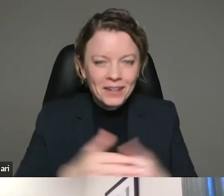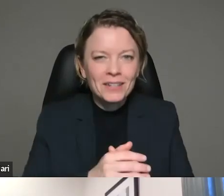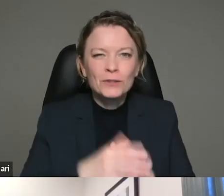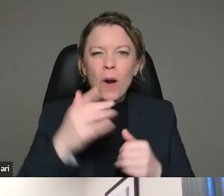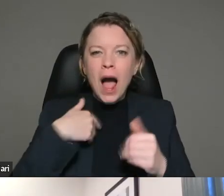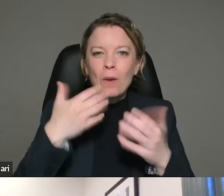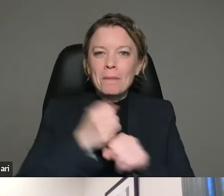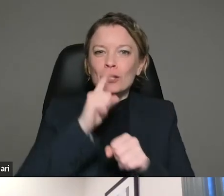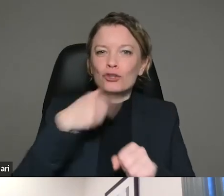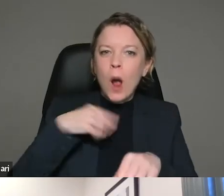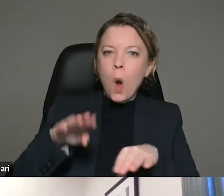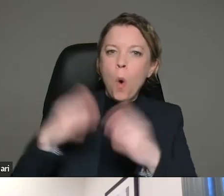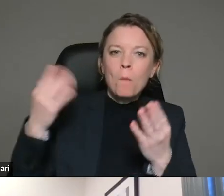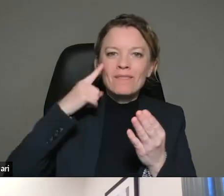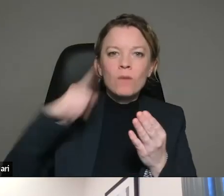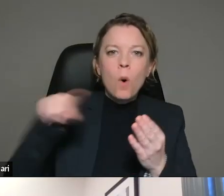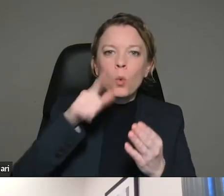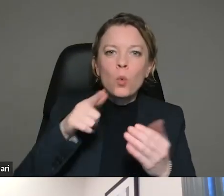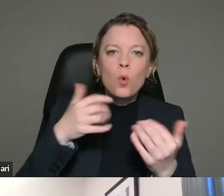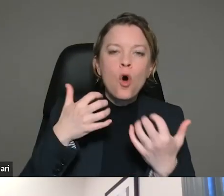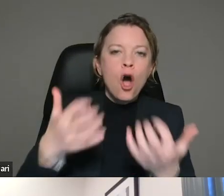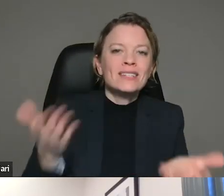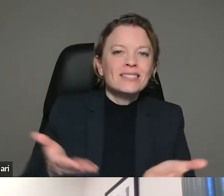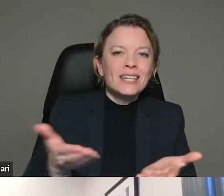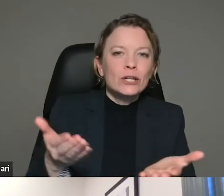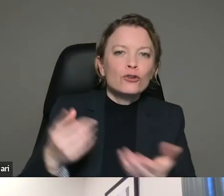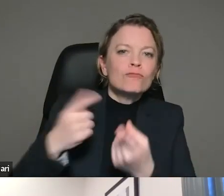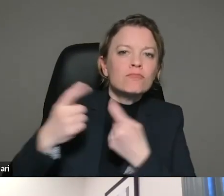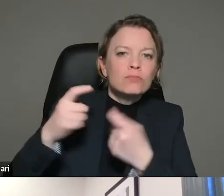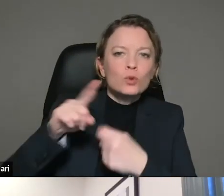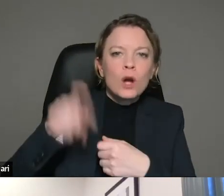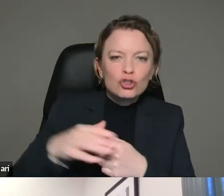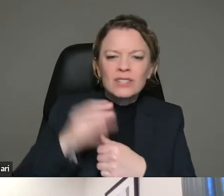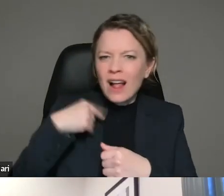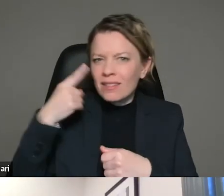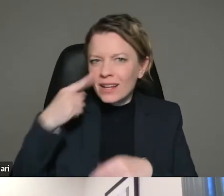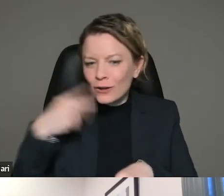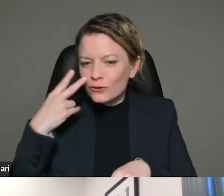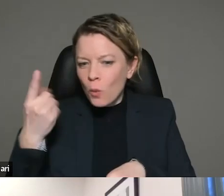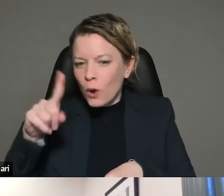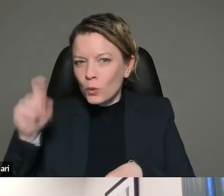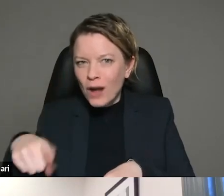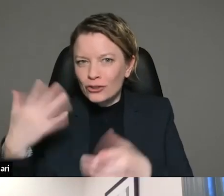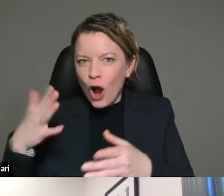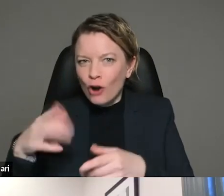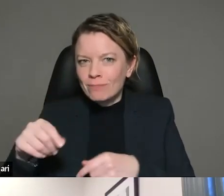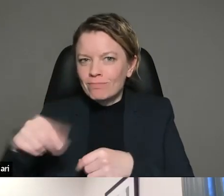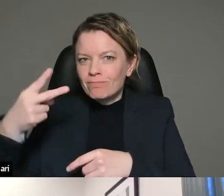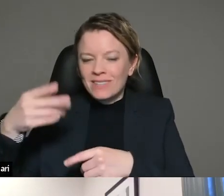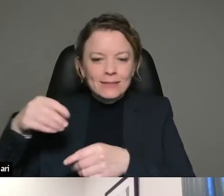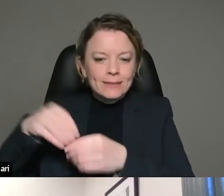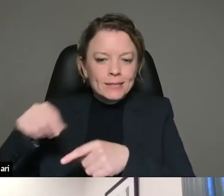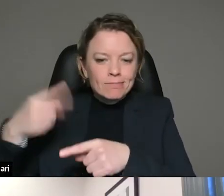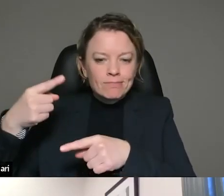some of our audience. And I have seen a question already, which I think fits in right to this conversation as we're having it right